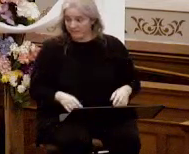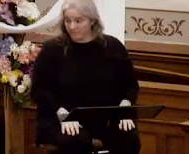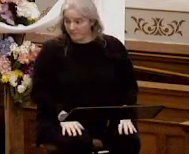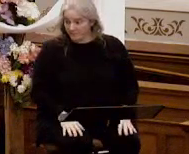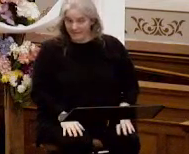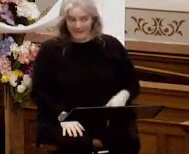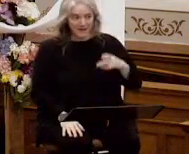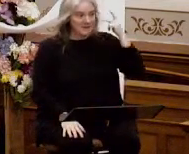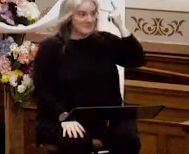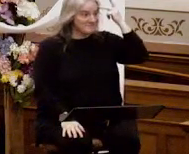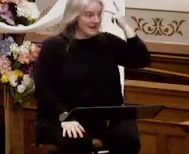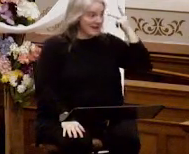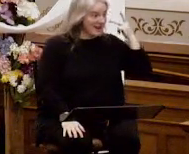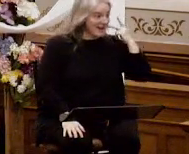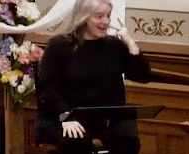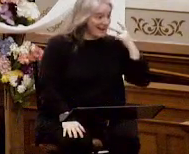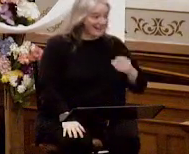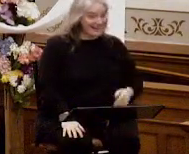Parents.